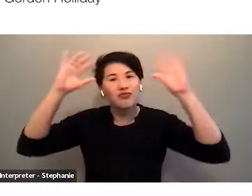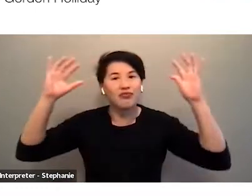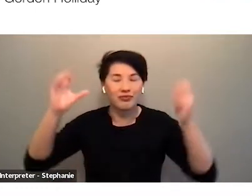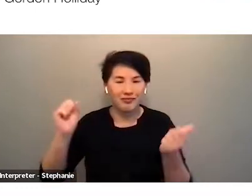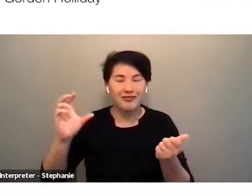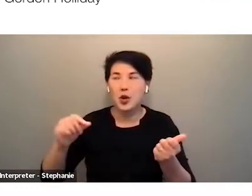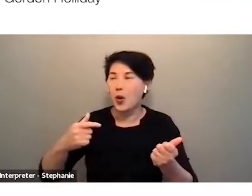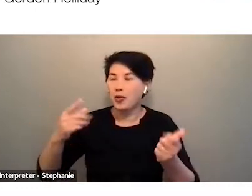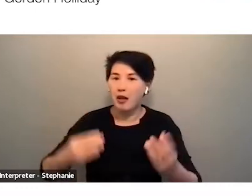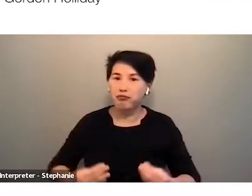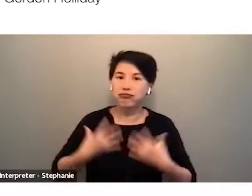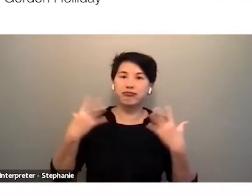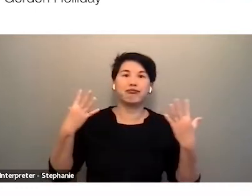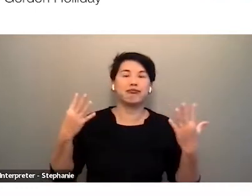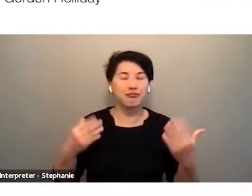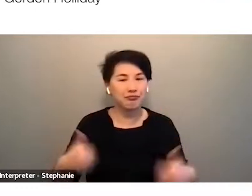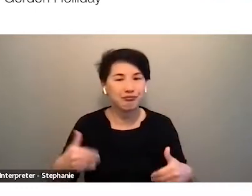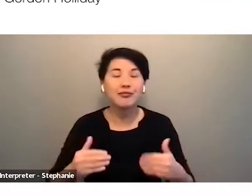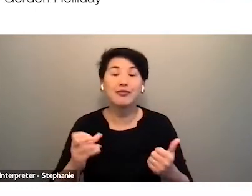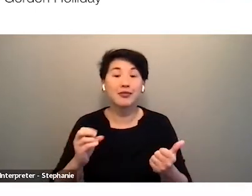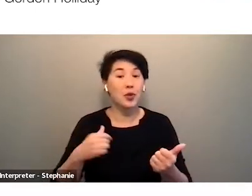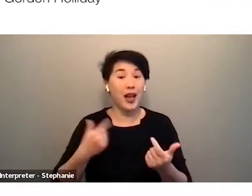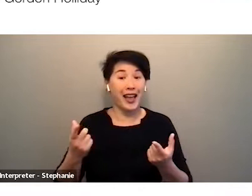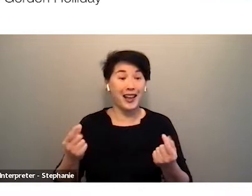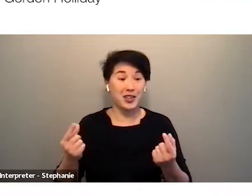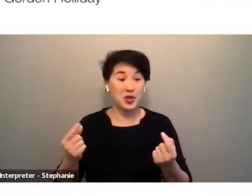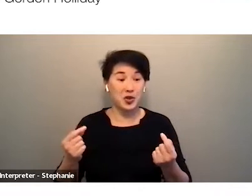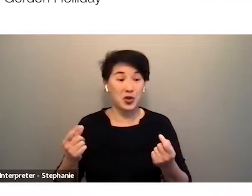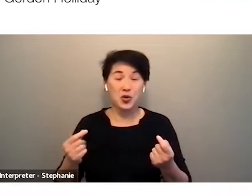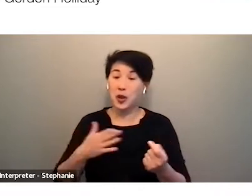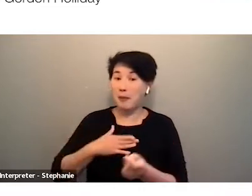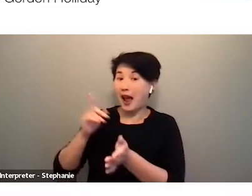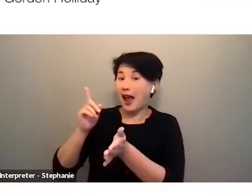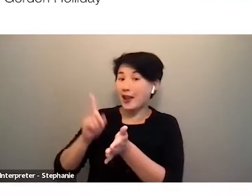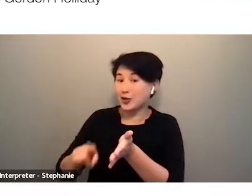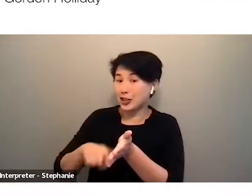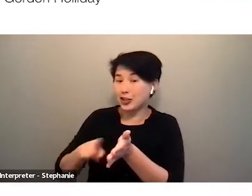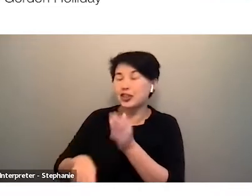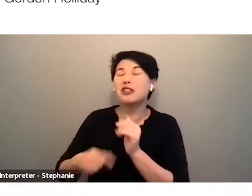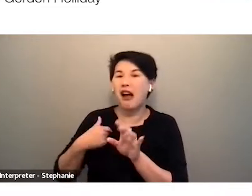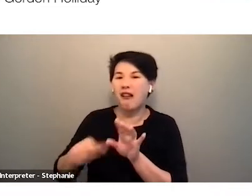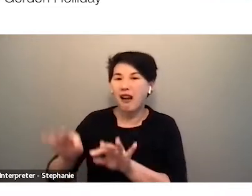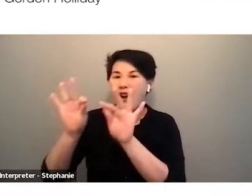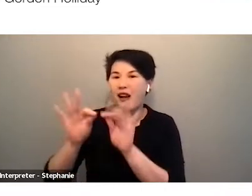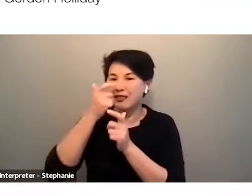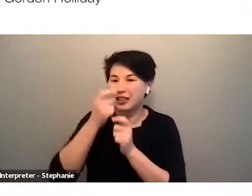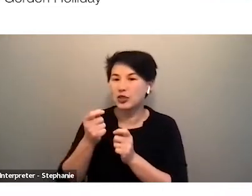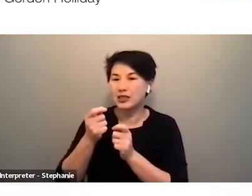level of inspiration. So what I ended up doing during my research, I ended up finding a very